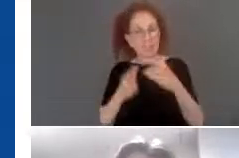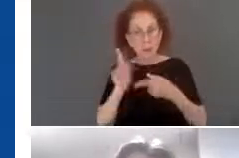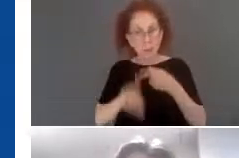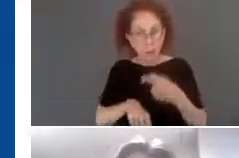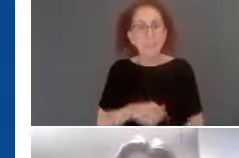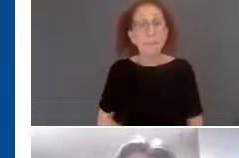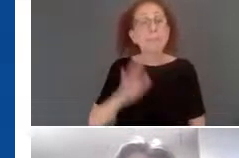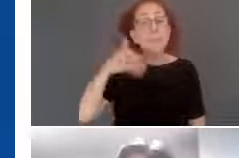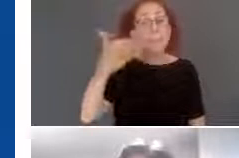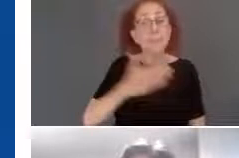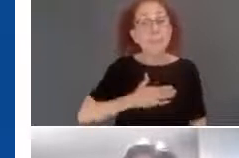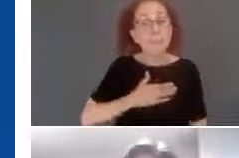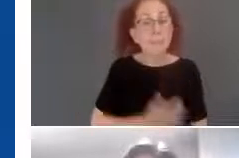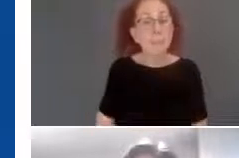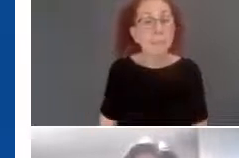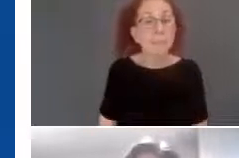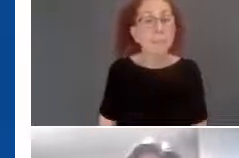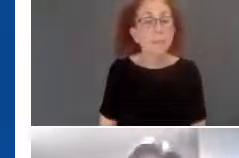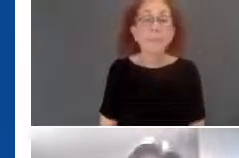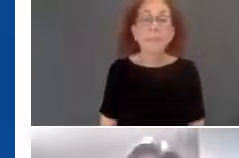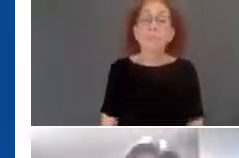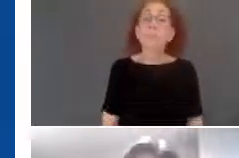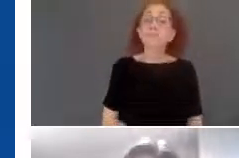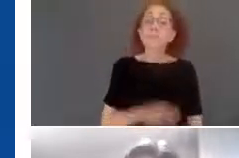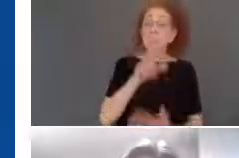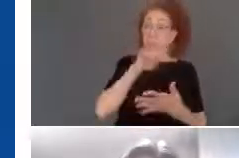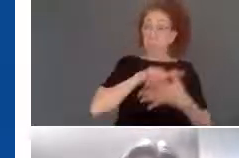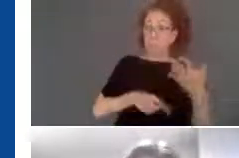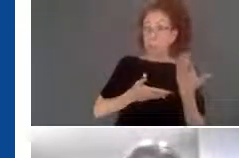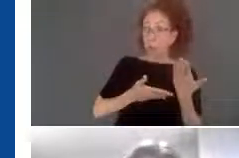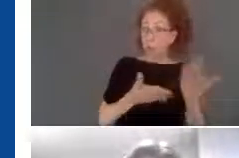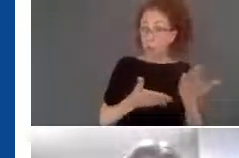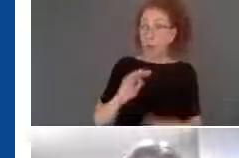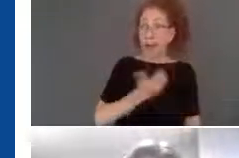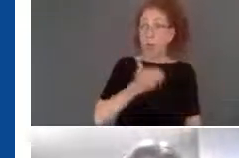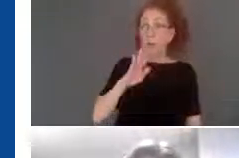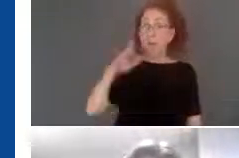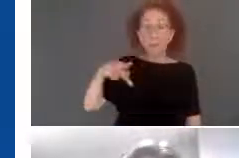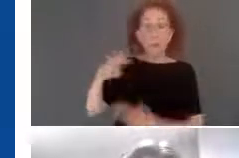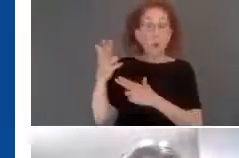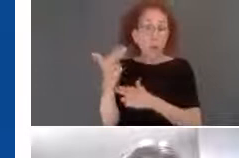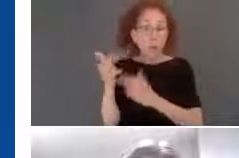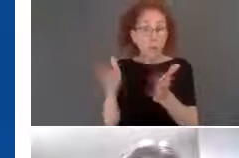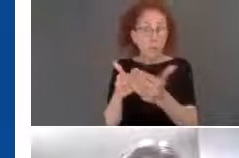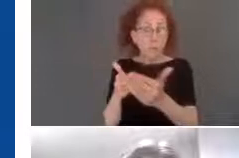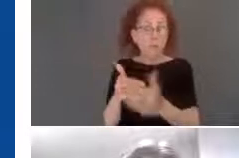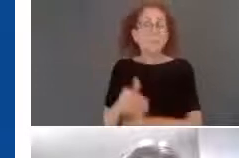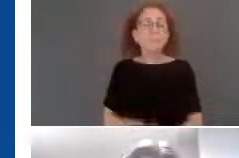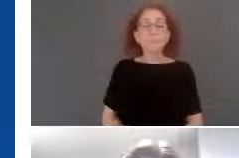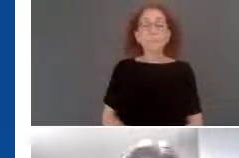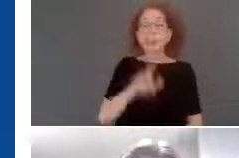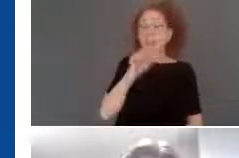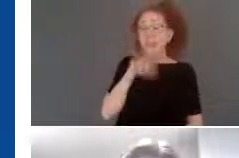Next slide. So a couple of things that we offer at our Bounce Back Philly hotel. Again, this hotel